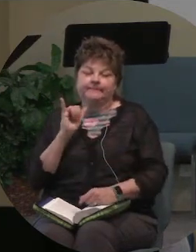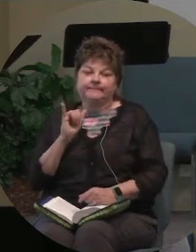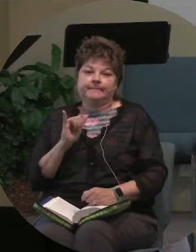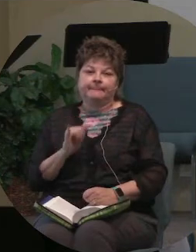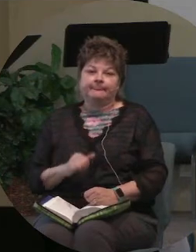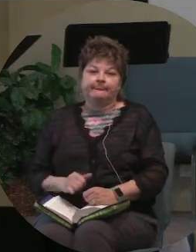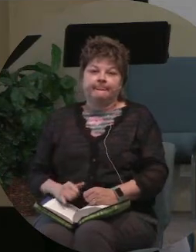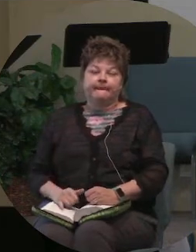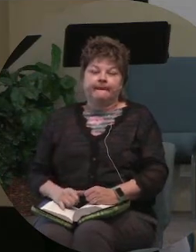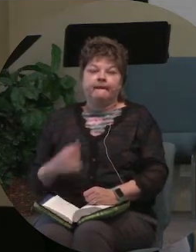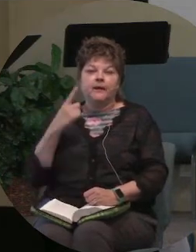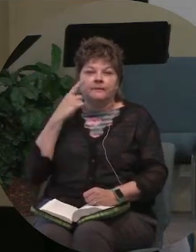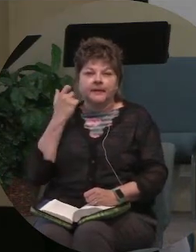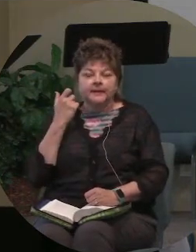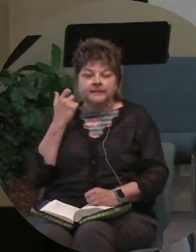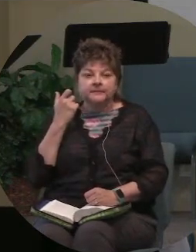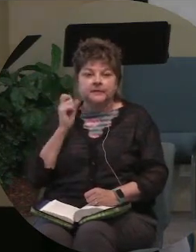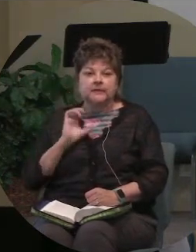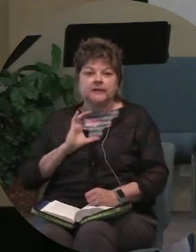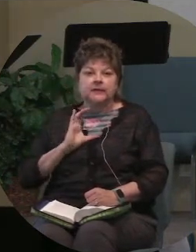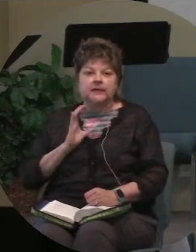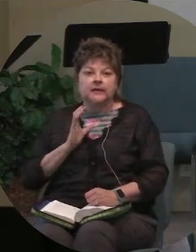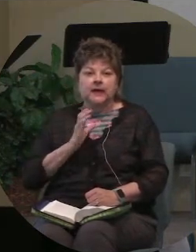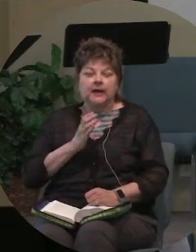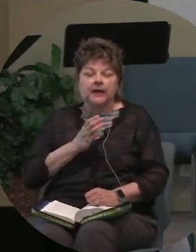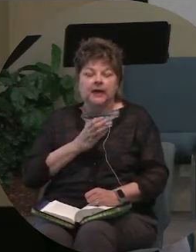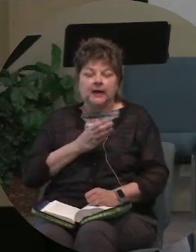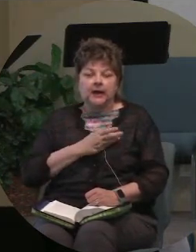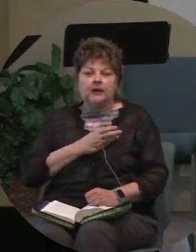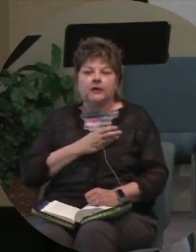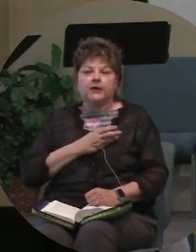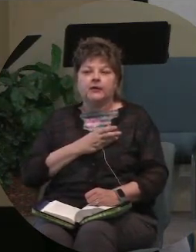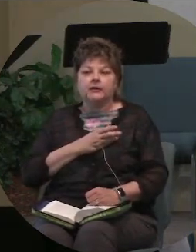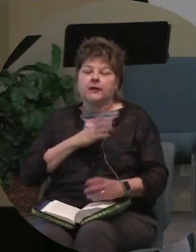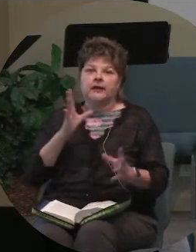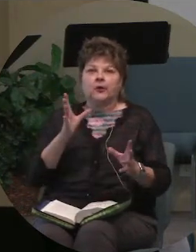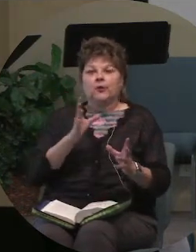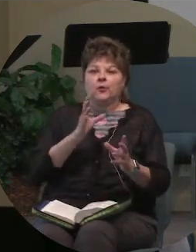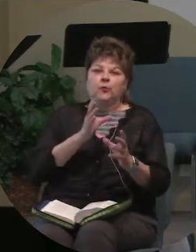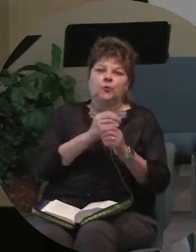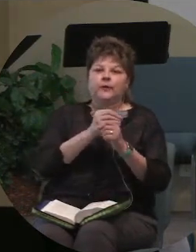Because in our winner takes it all world,